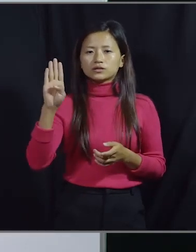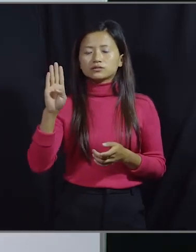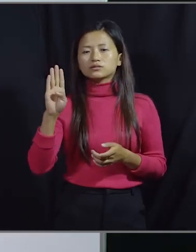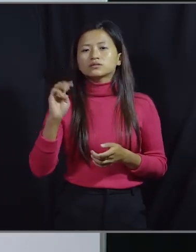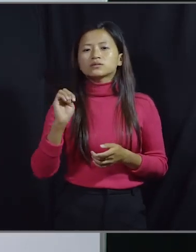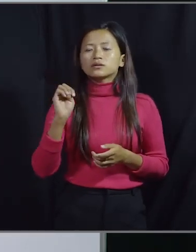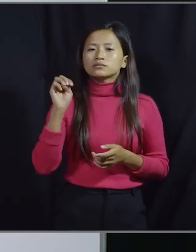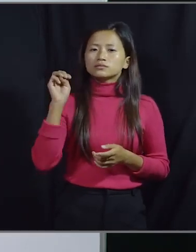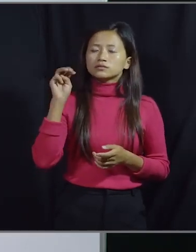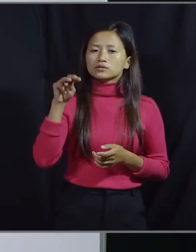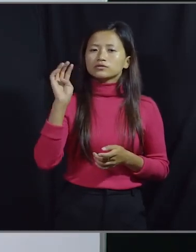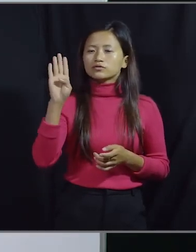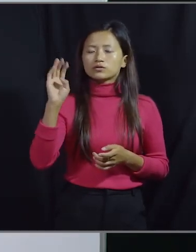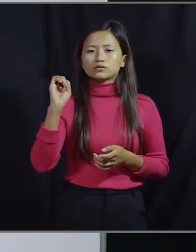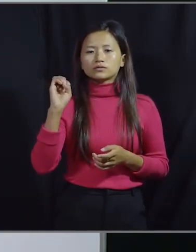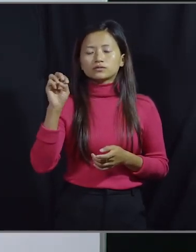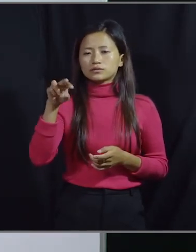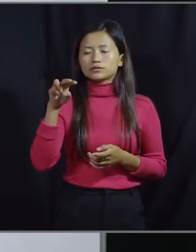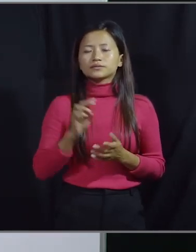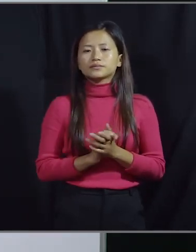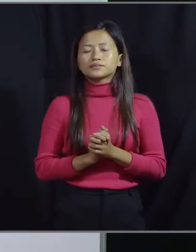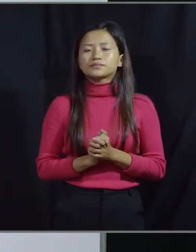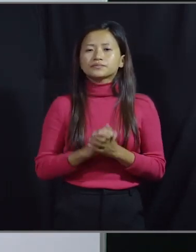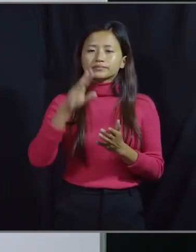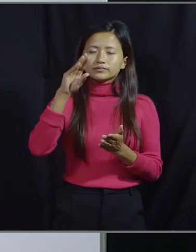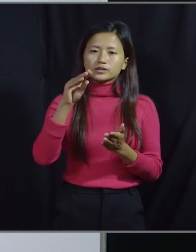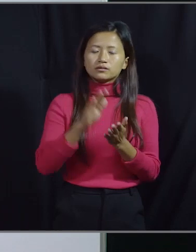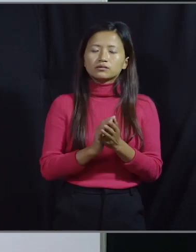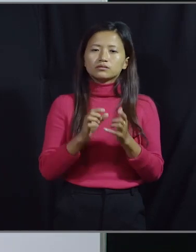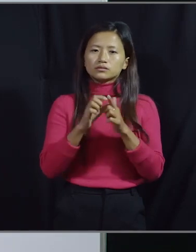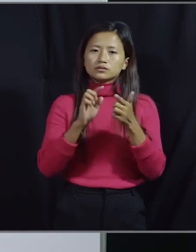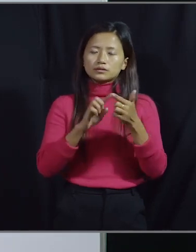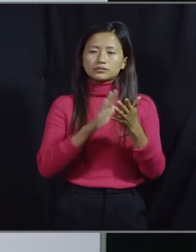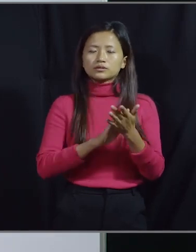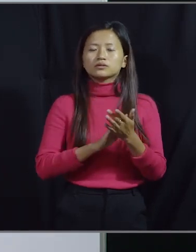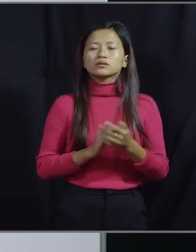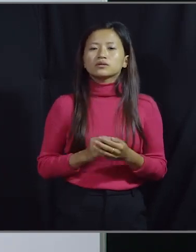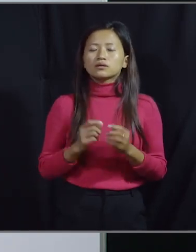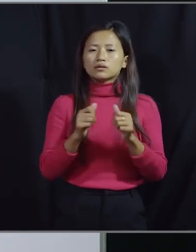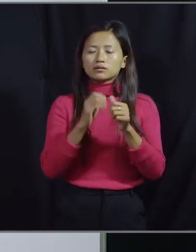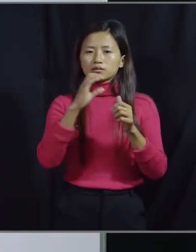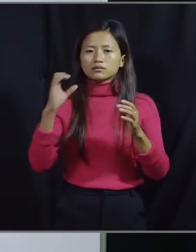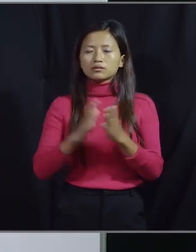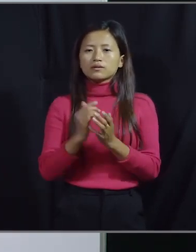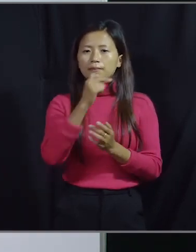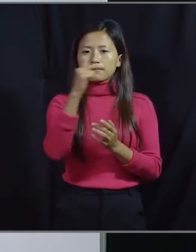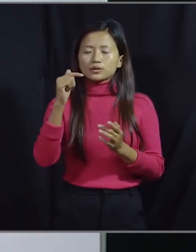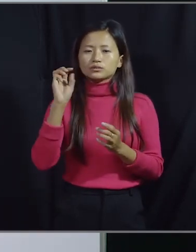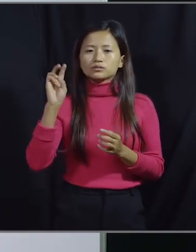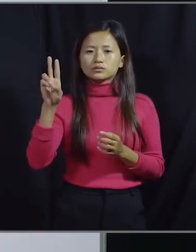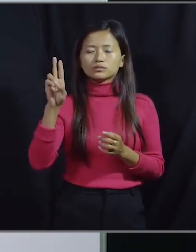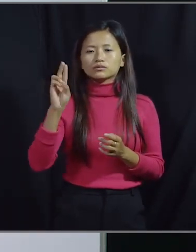your textbook. And also less debit balance of profit and loss account is minus